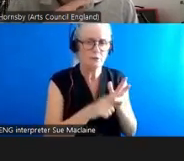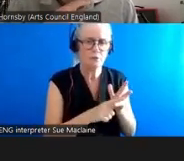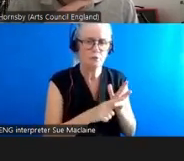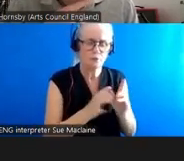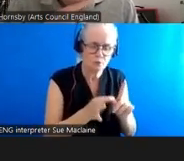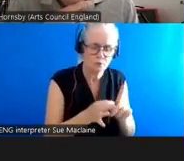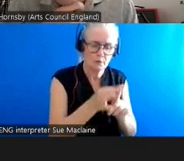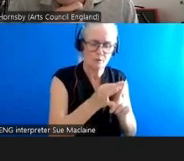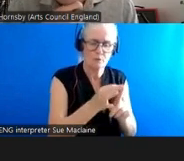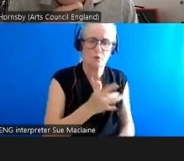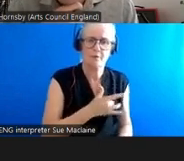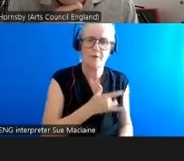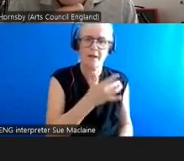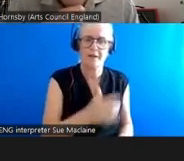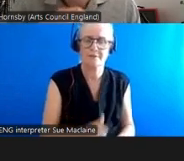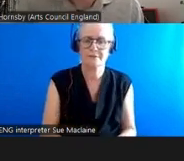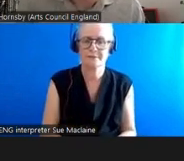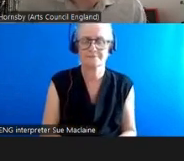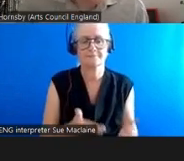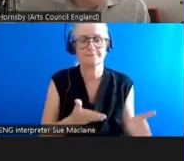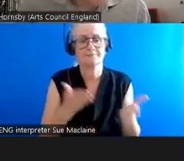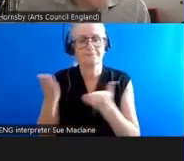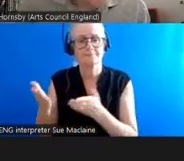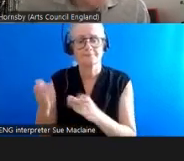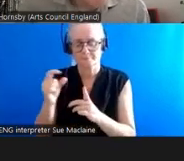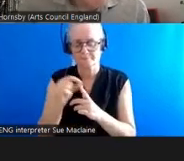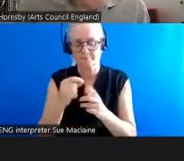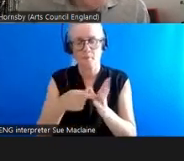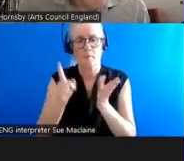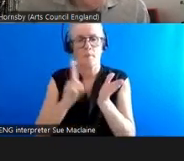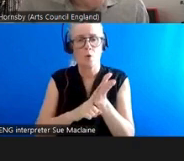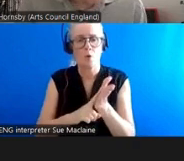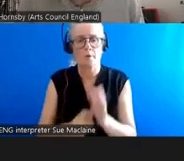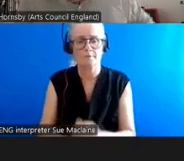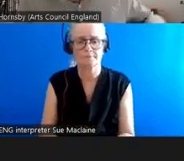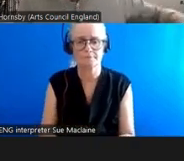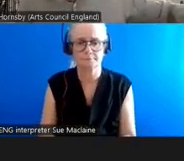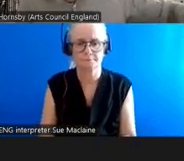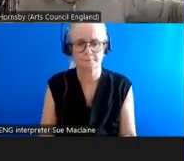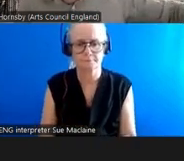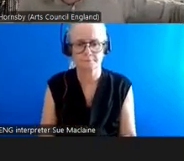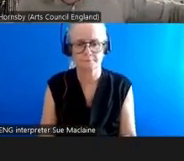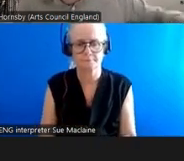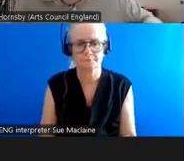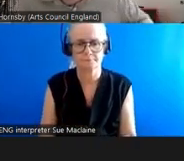forward. I think I'm handing back to you now, Paul. Great, thank you, Lee.